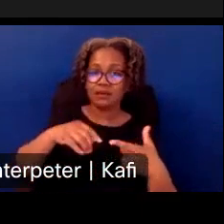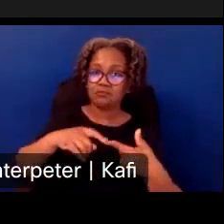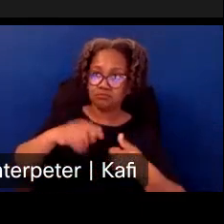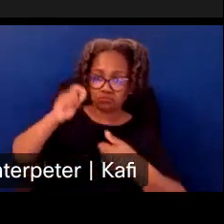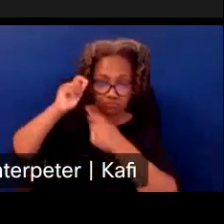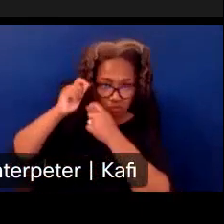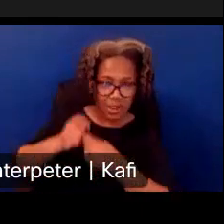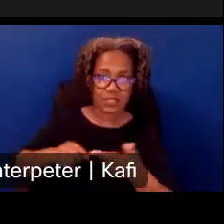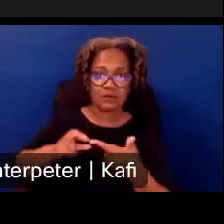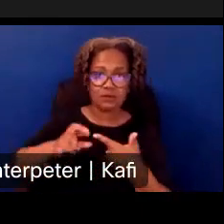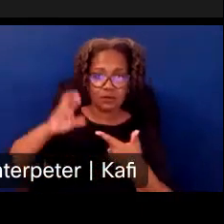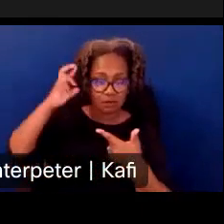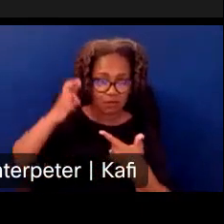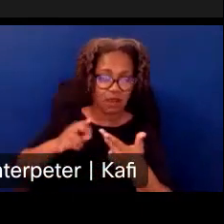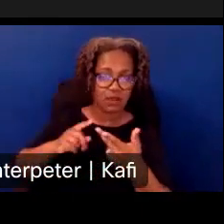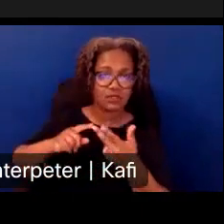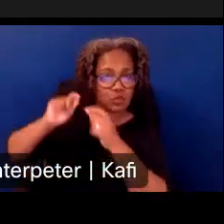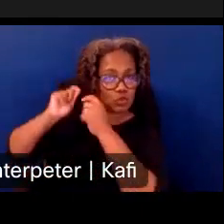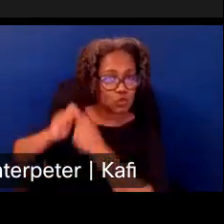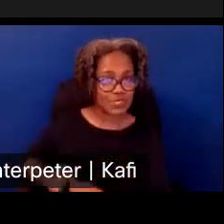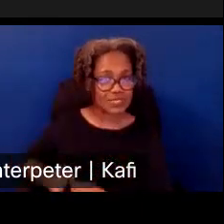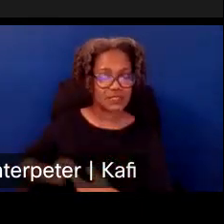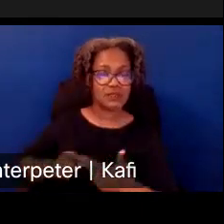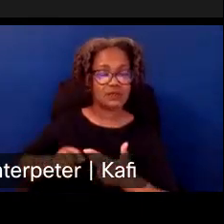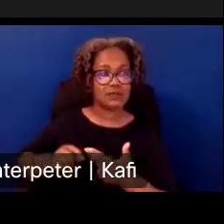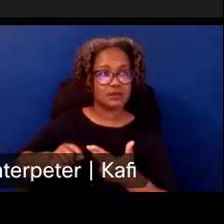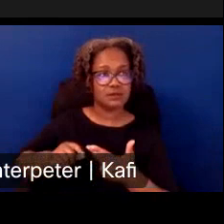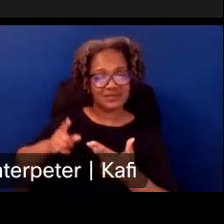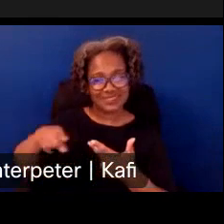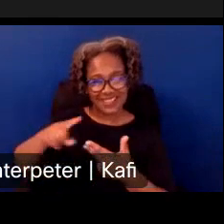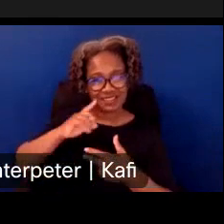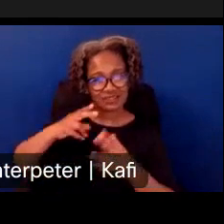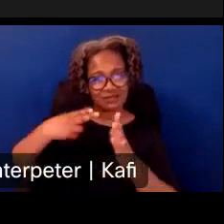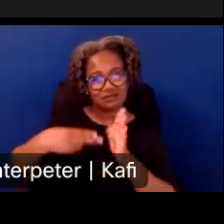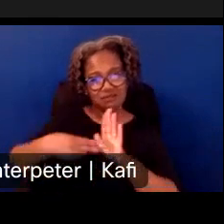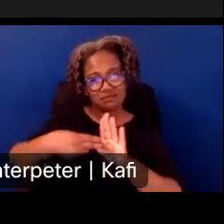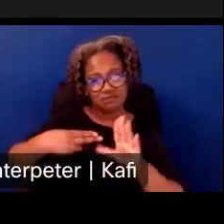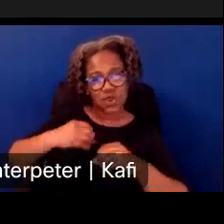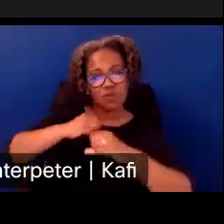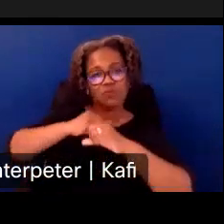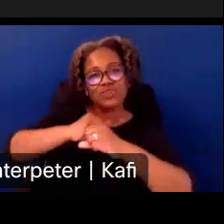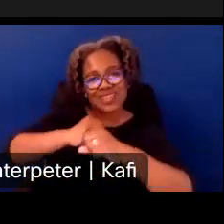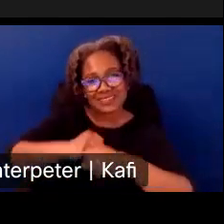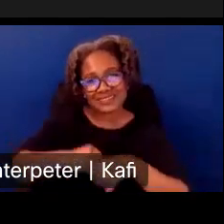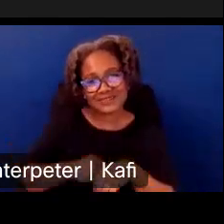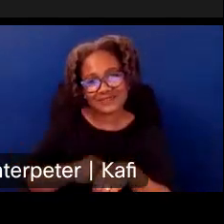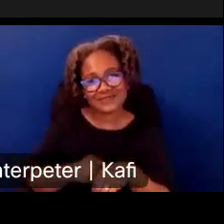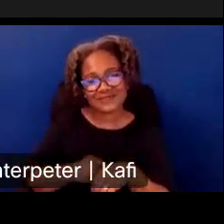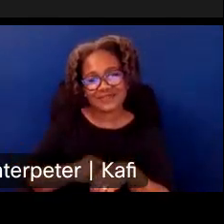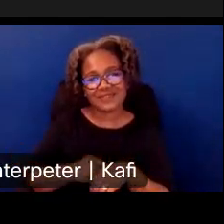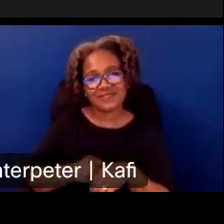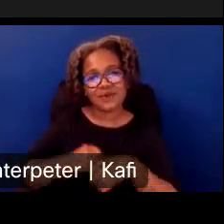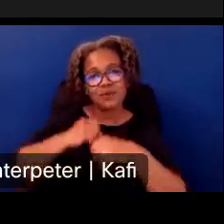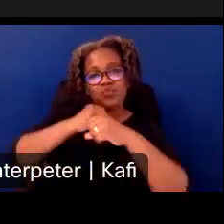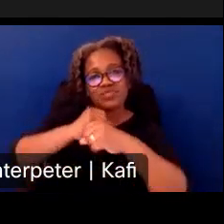It's only protective if you're going to continue to take care of what's